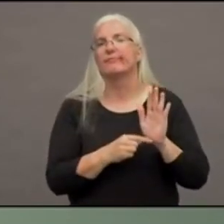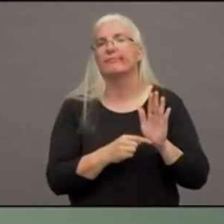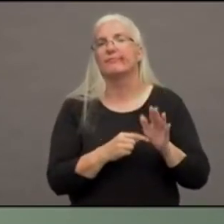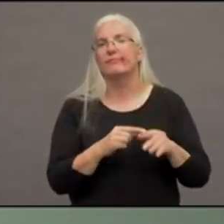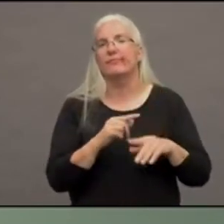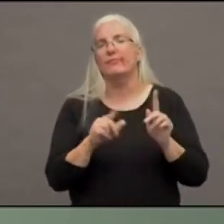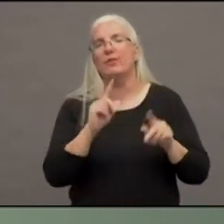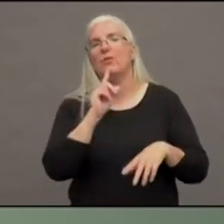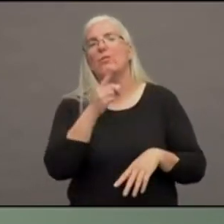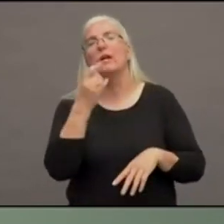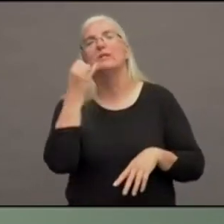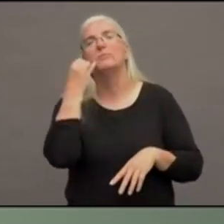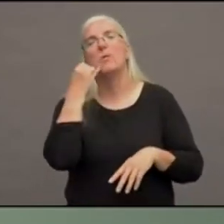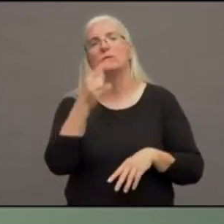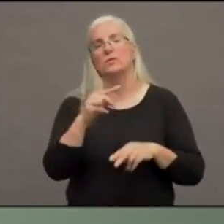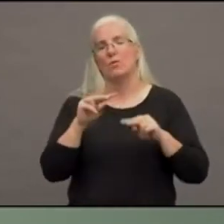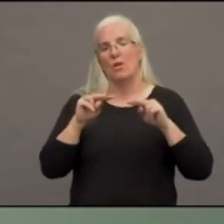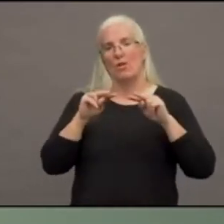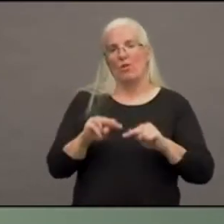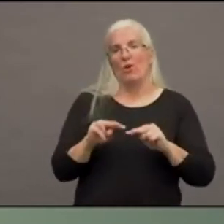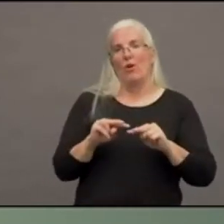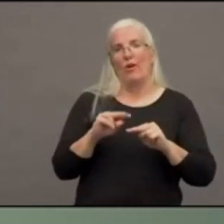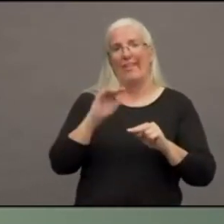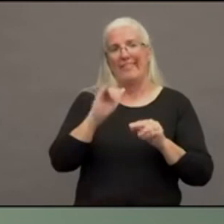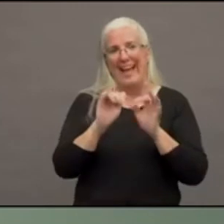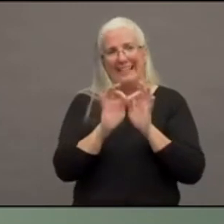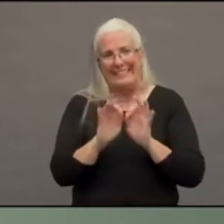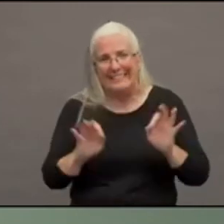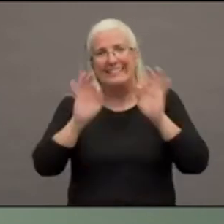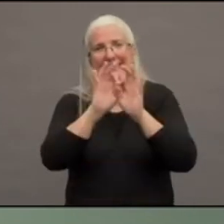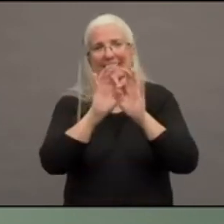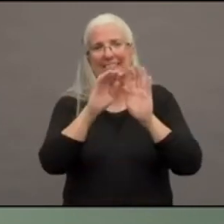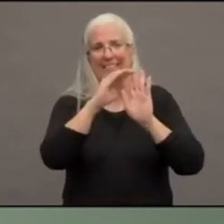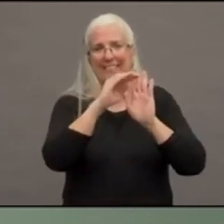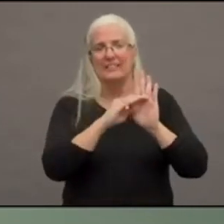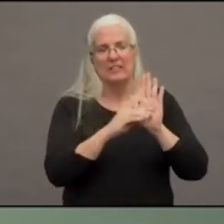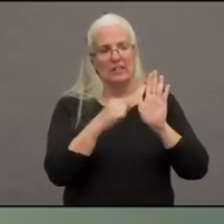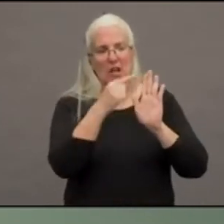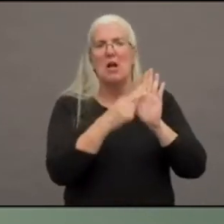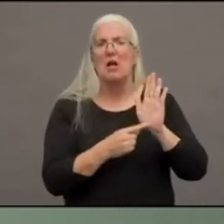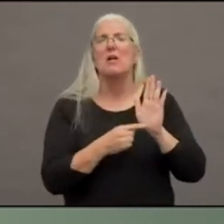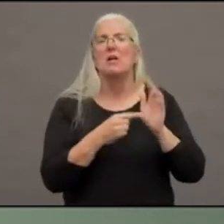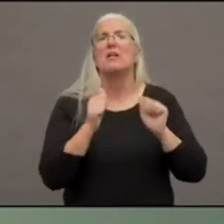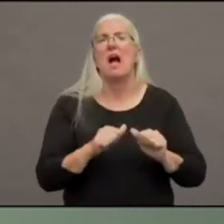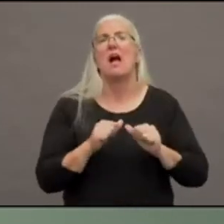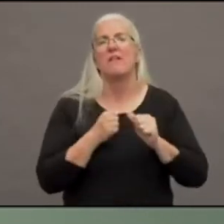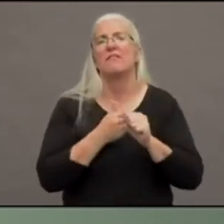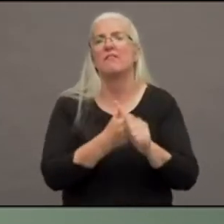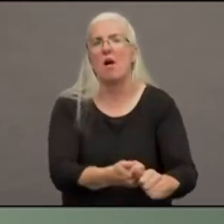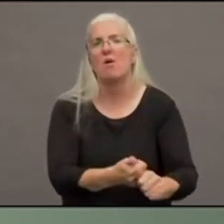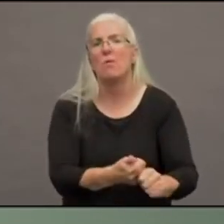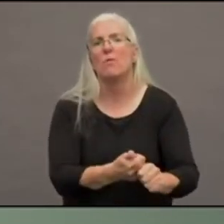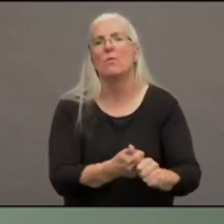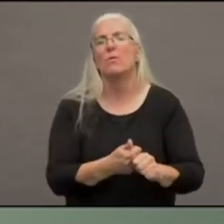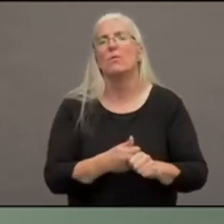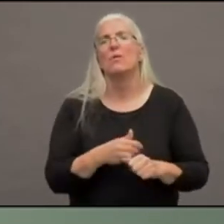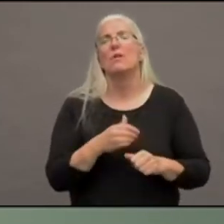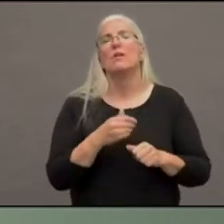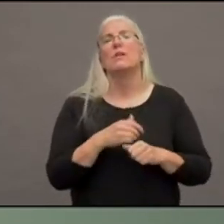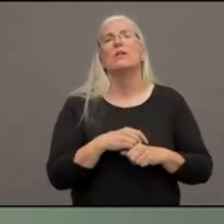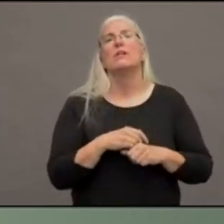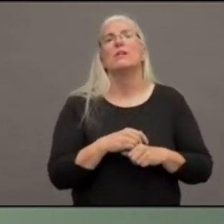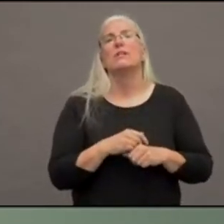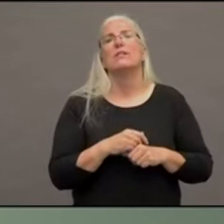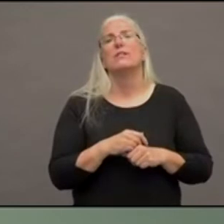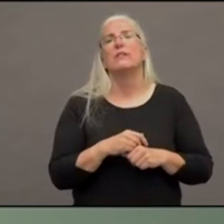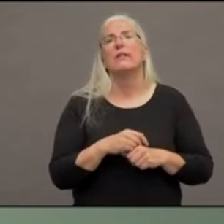focus on those key principles, I think the rest of it follows. And again, those key principles are that it's better